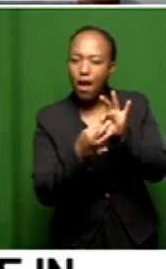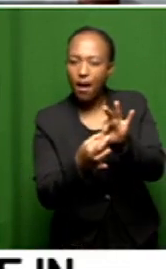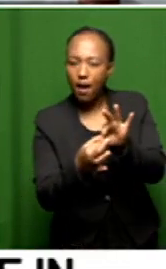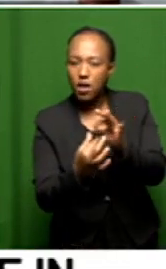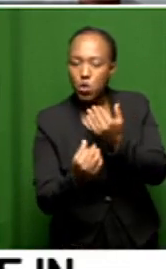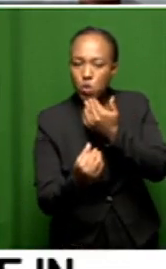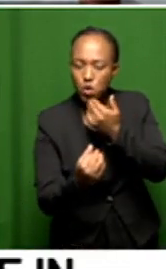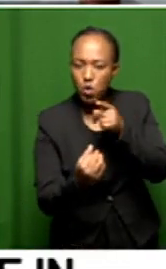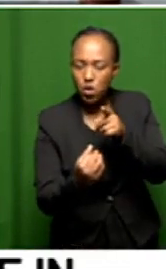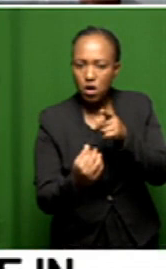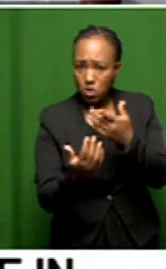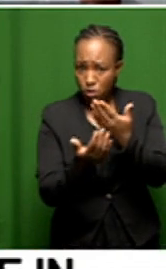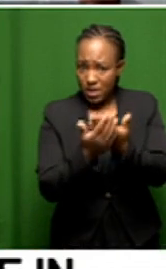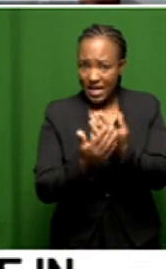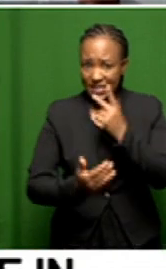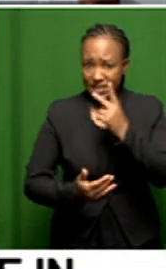see, during